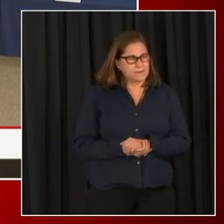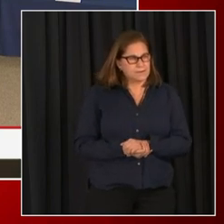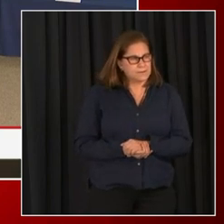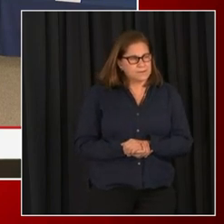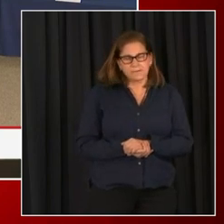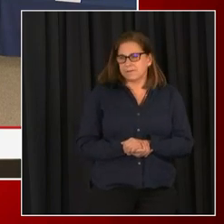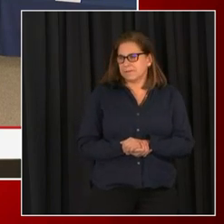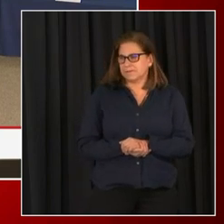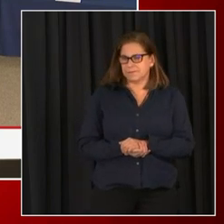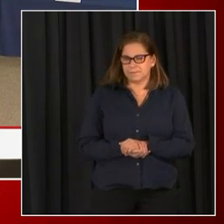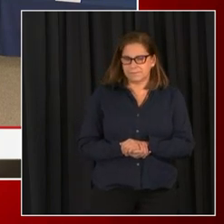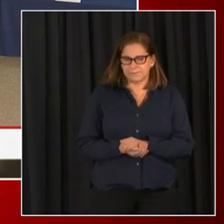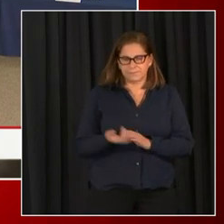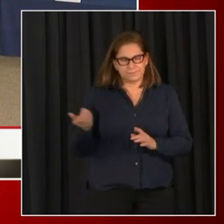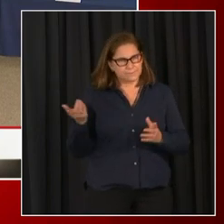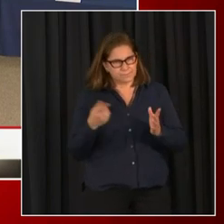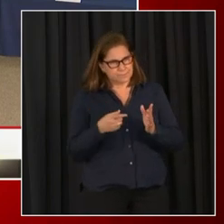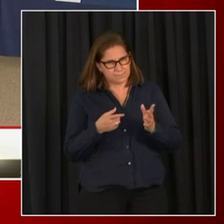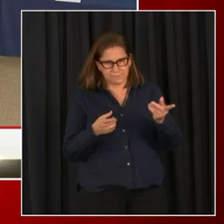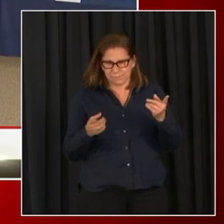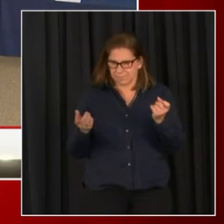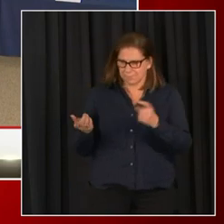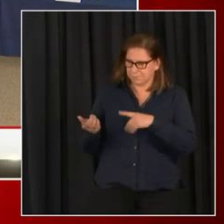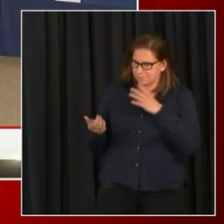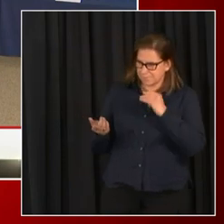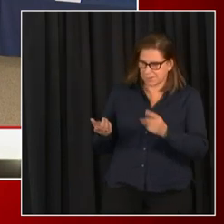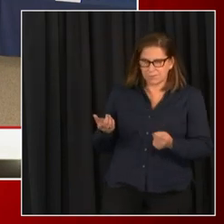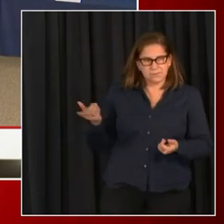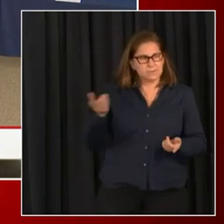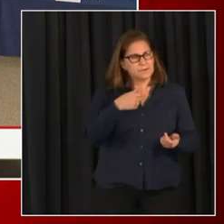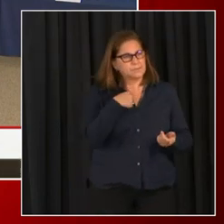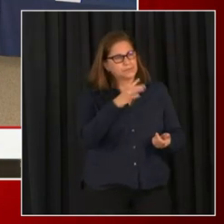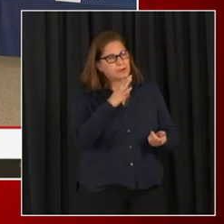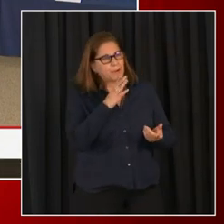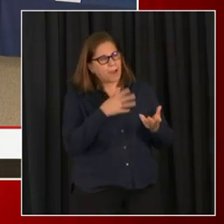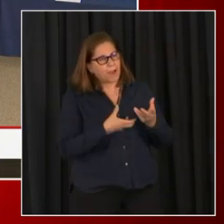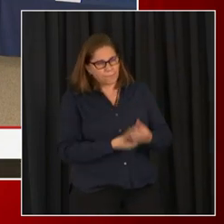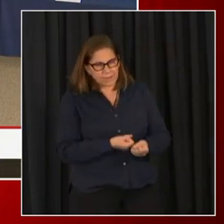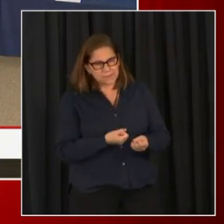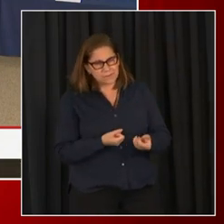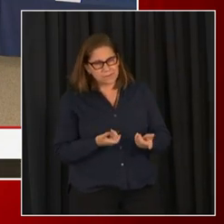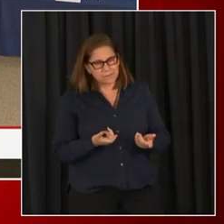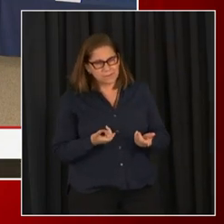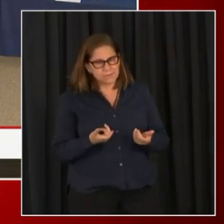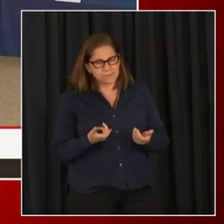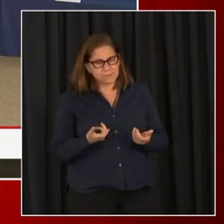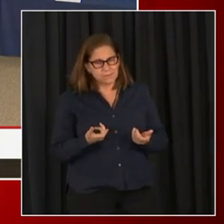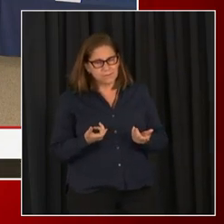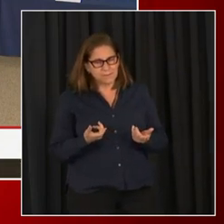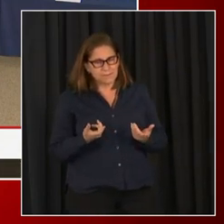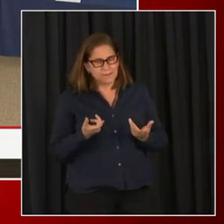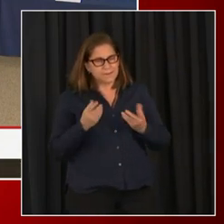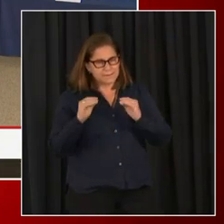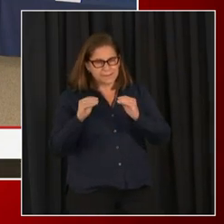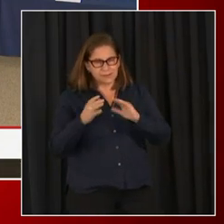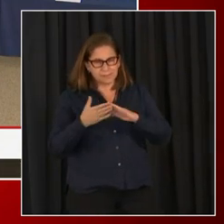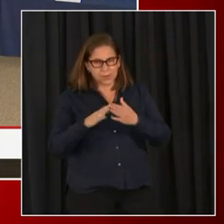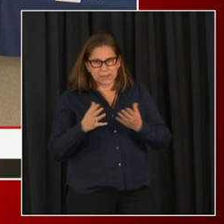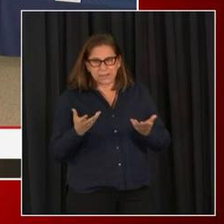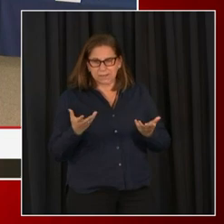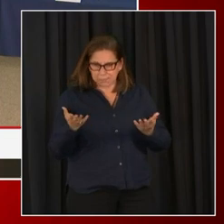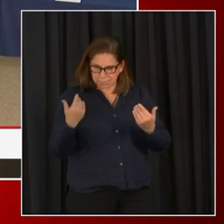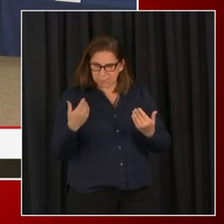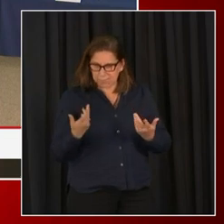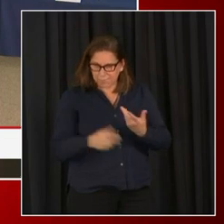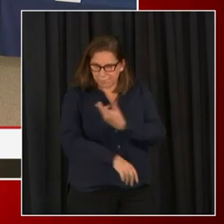You were talking about vaccine confidence, trying to educate it, community members so that they would want to take the vaccine. I